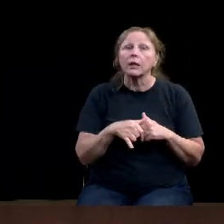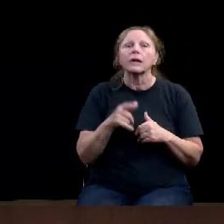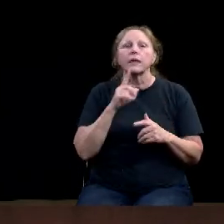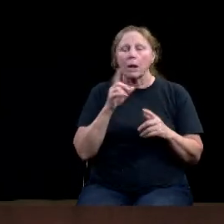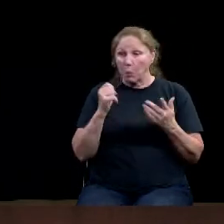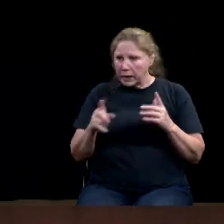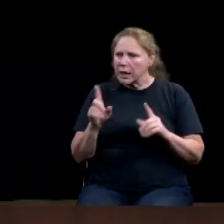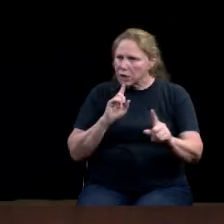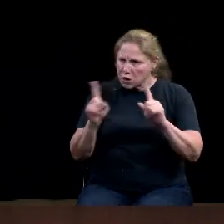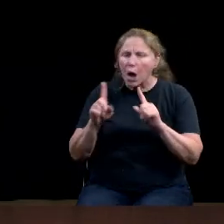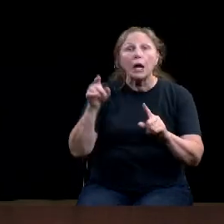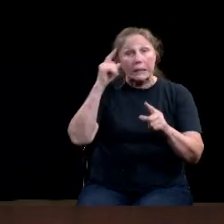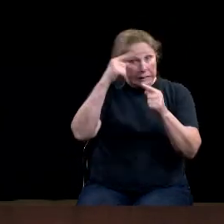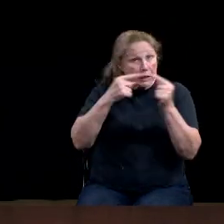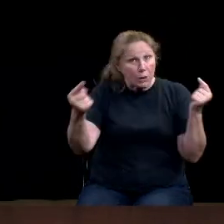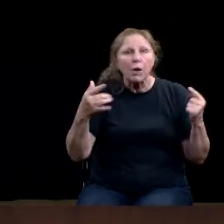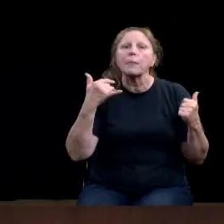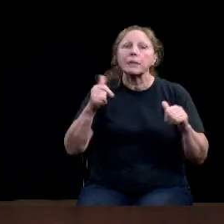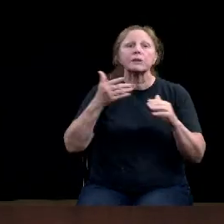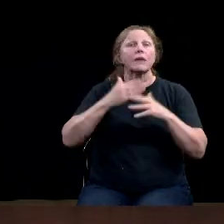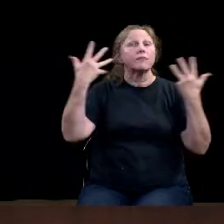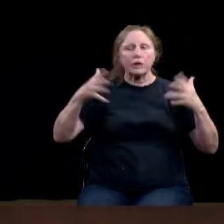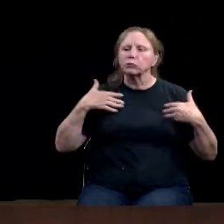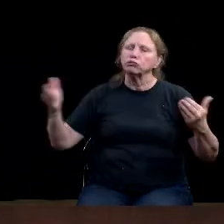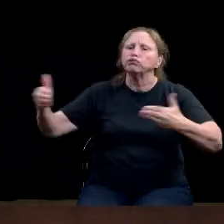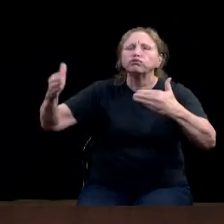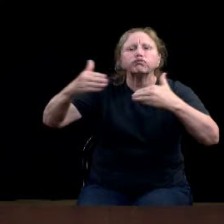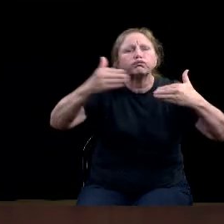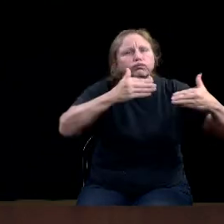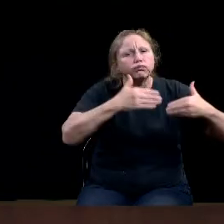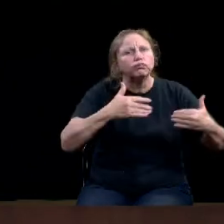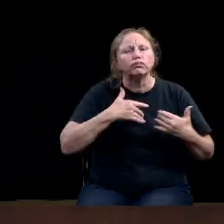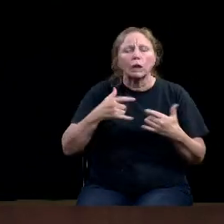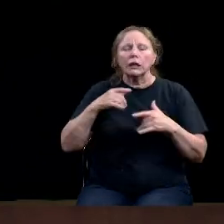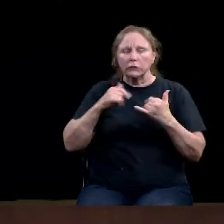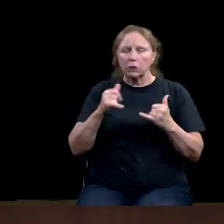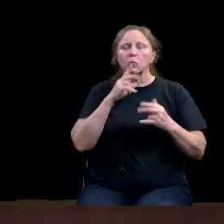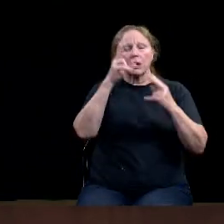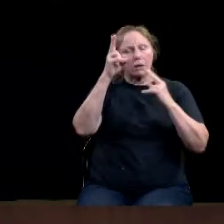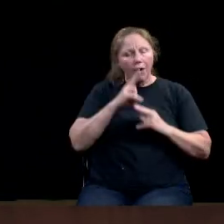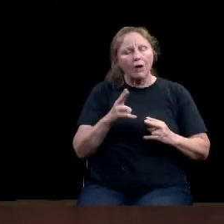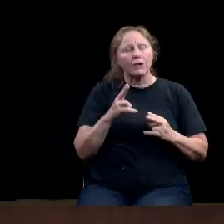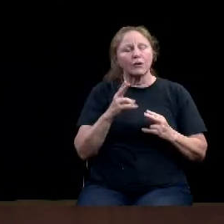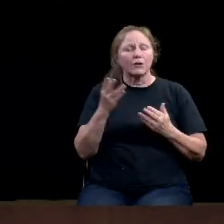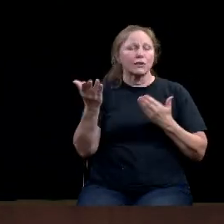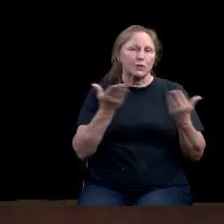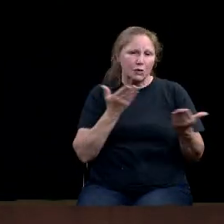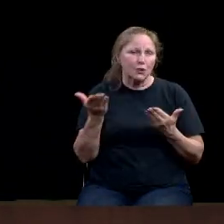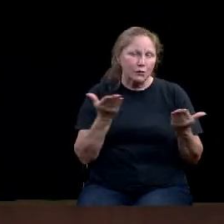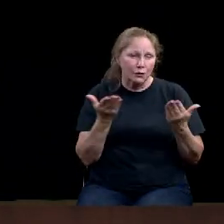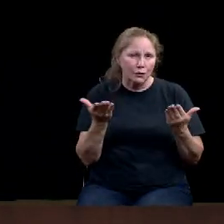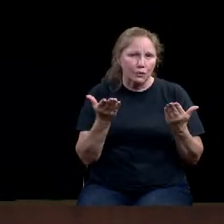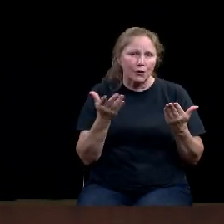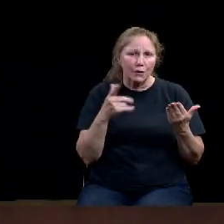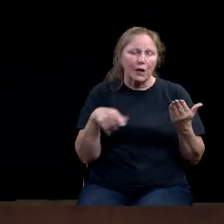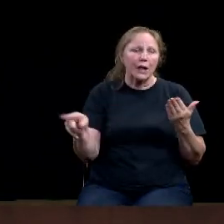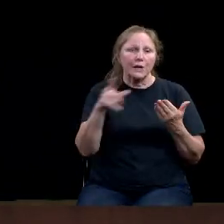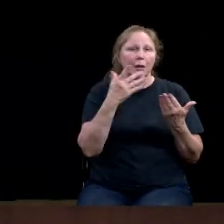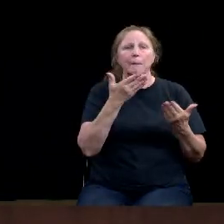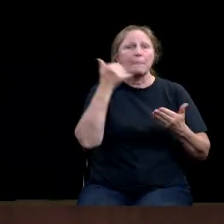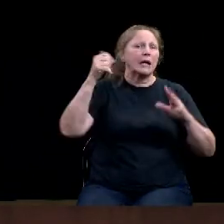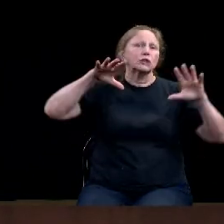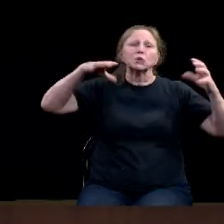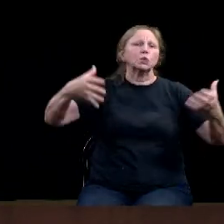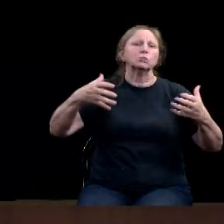the best city in the state of Texas alongside each and every one of you. I look for just tremendous future that lies